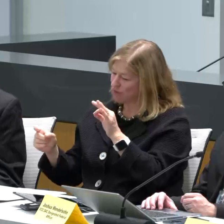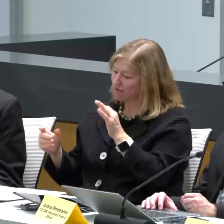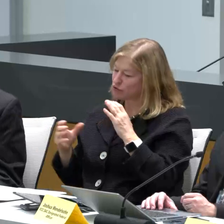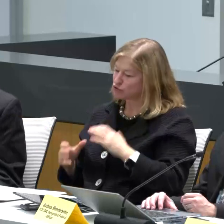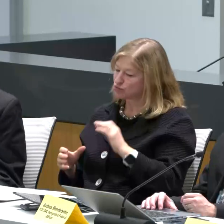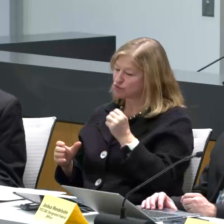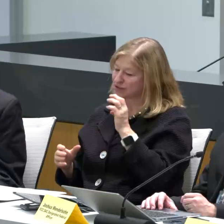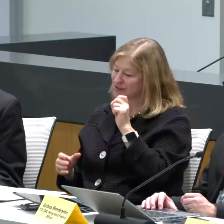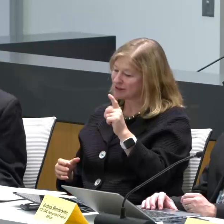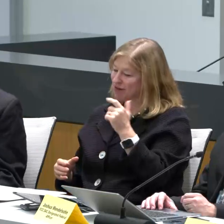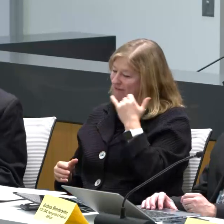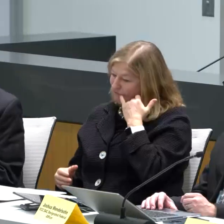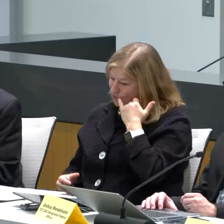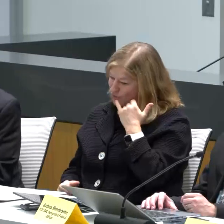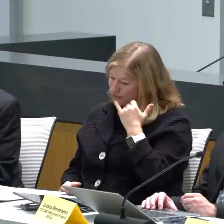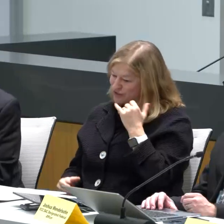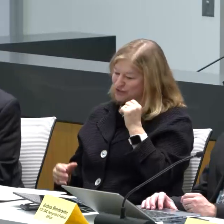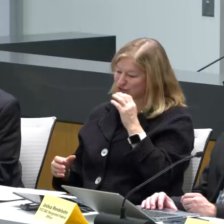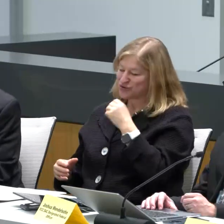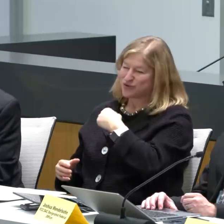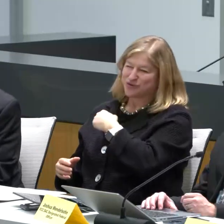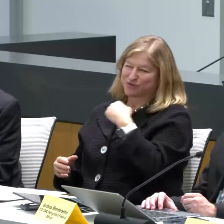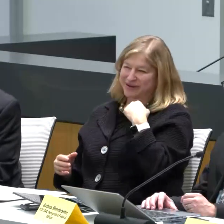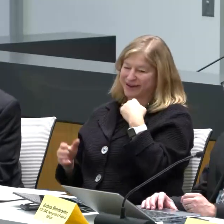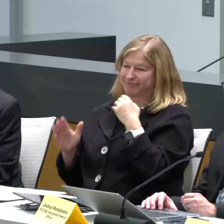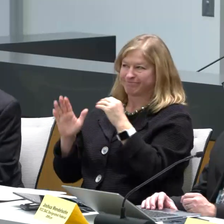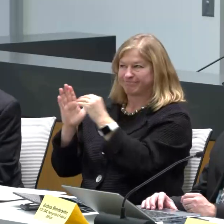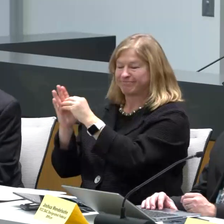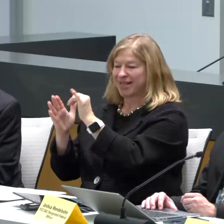use to take control of a consumer cell phone.